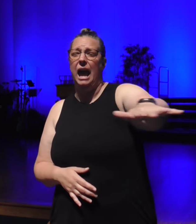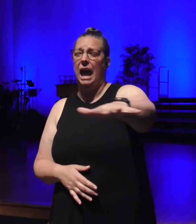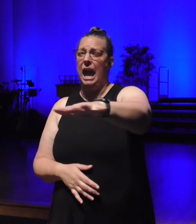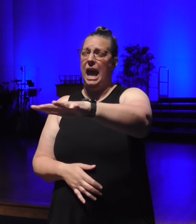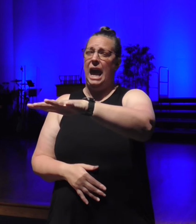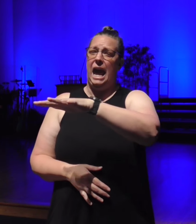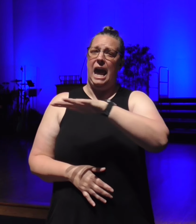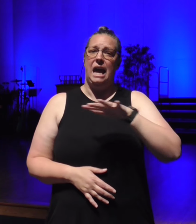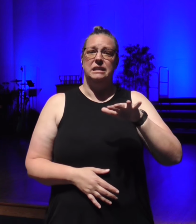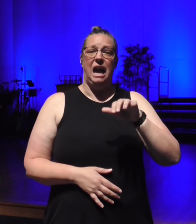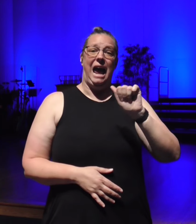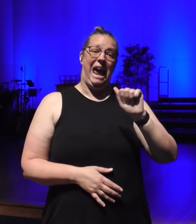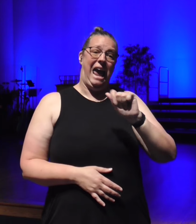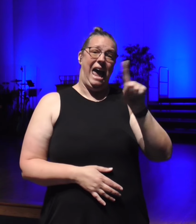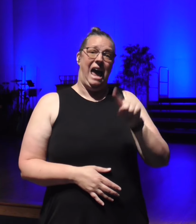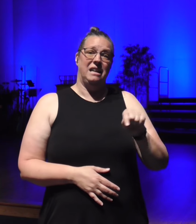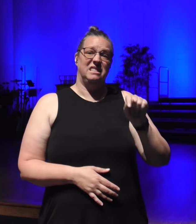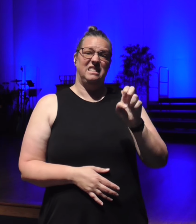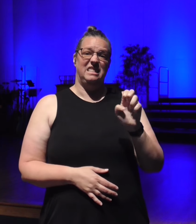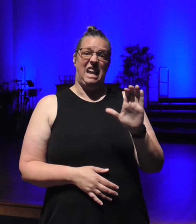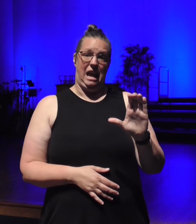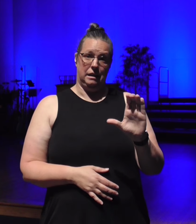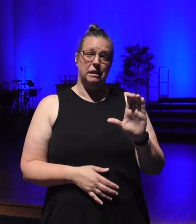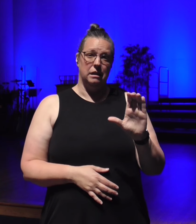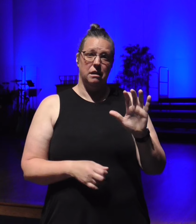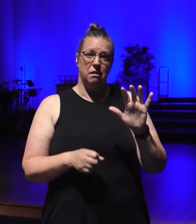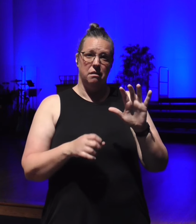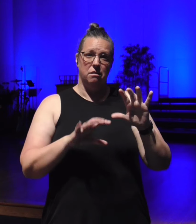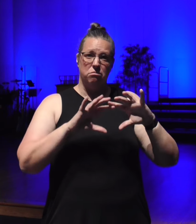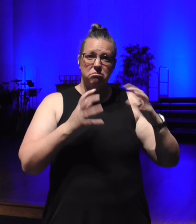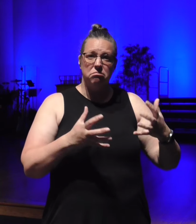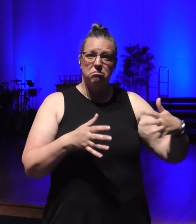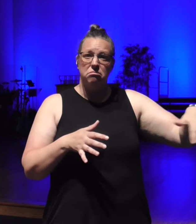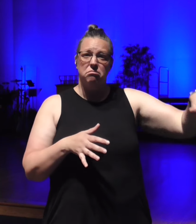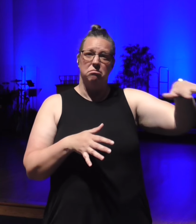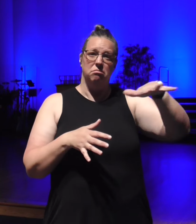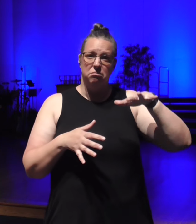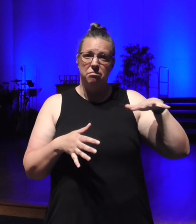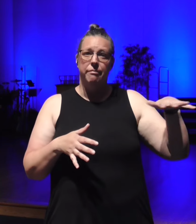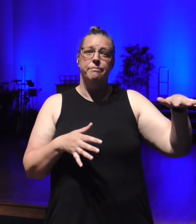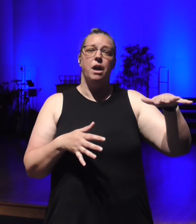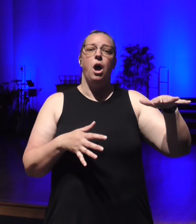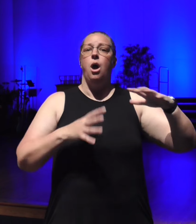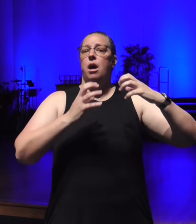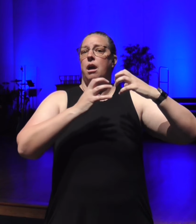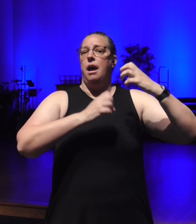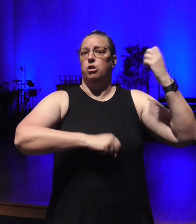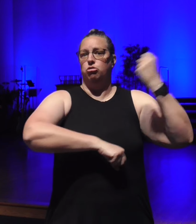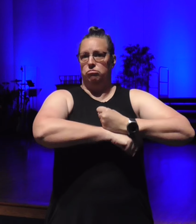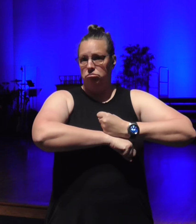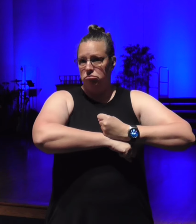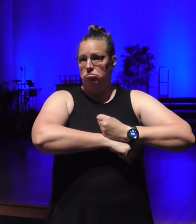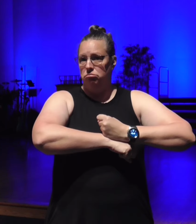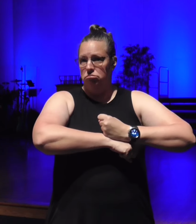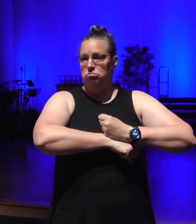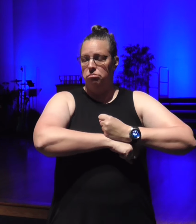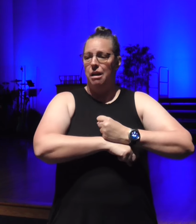was brought to its knees by Cortez and the conquistadors. You know, temples